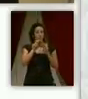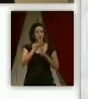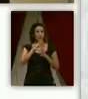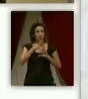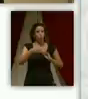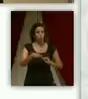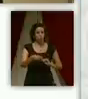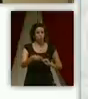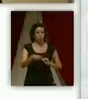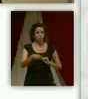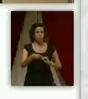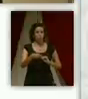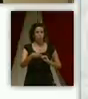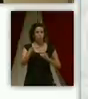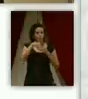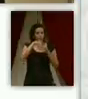on General,